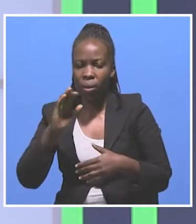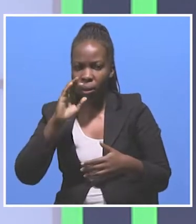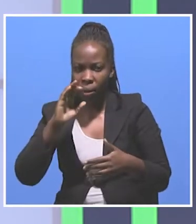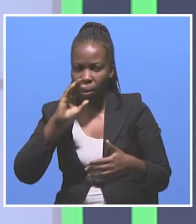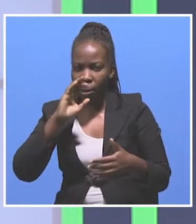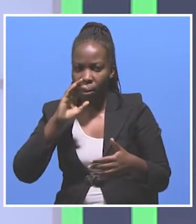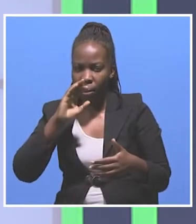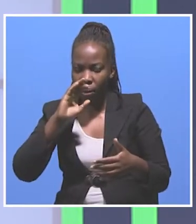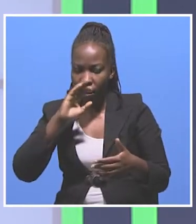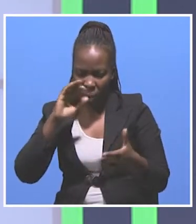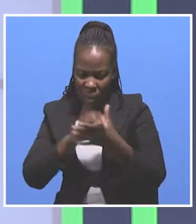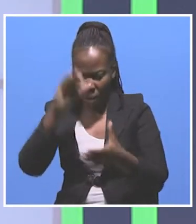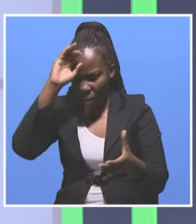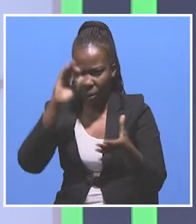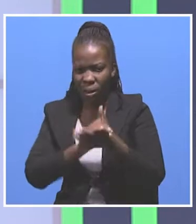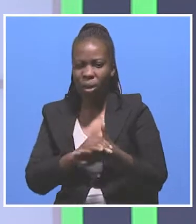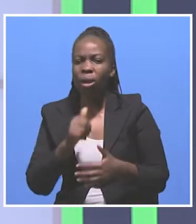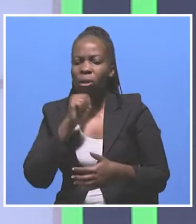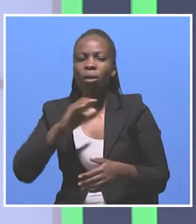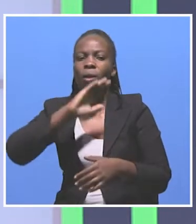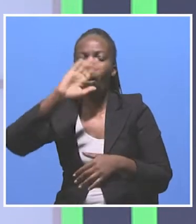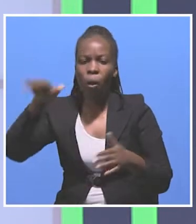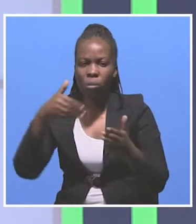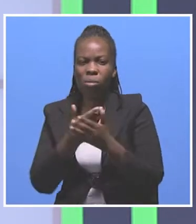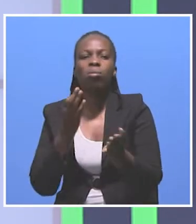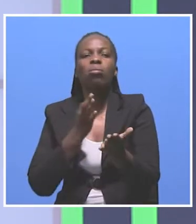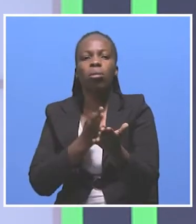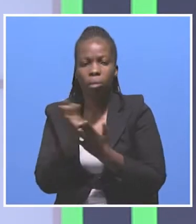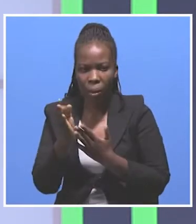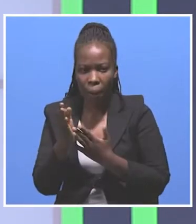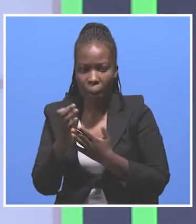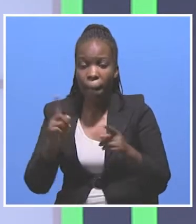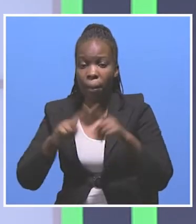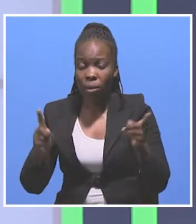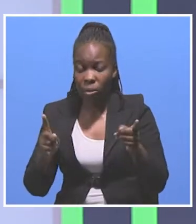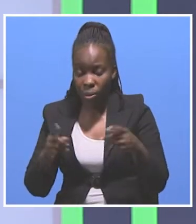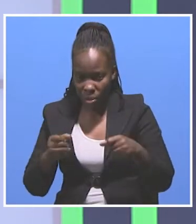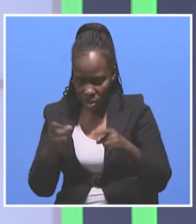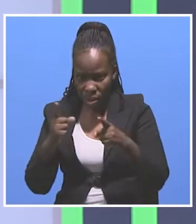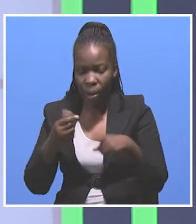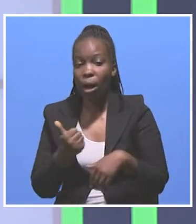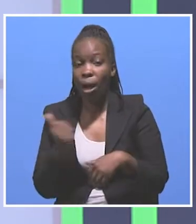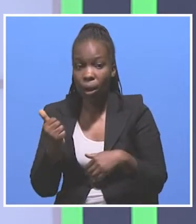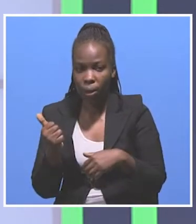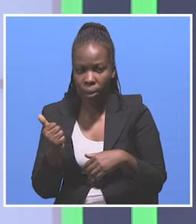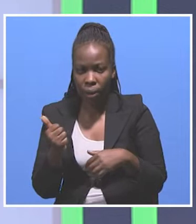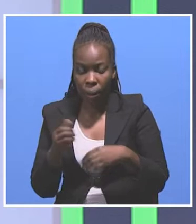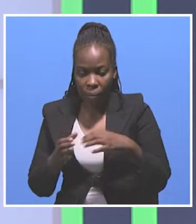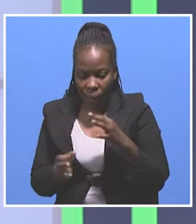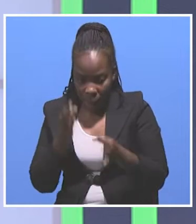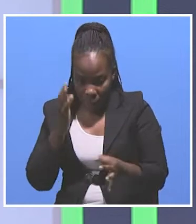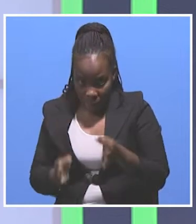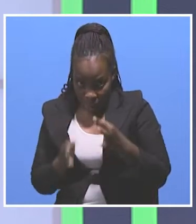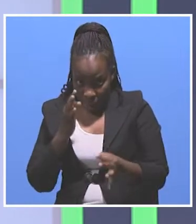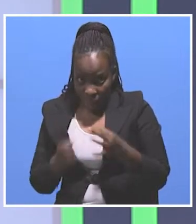be faithful. Then we move to a third level to catch everyone. Those that have failed to be caught by the net